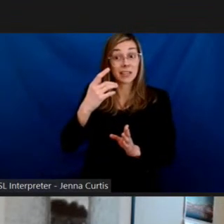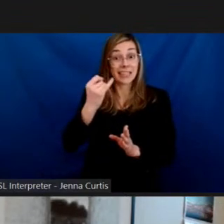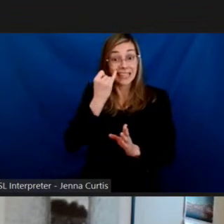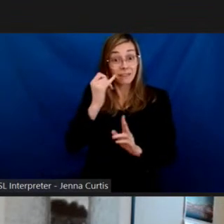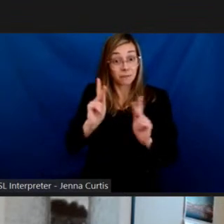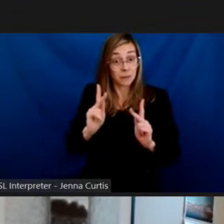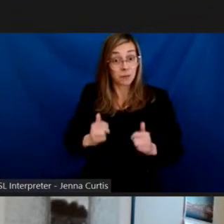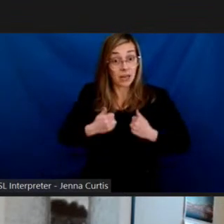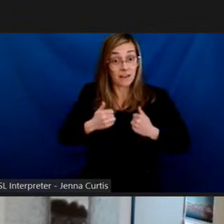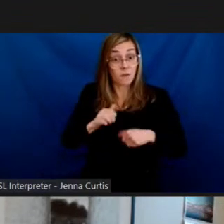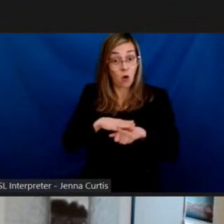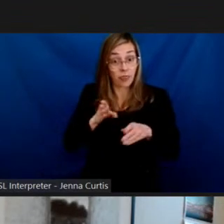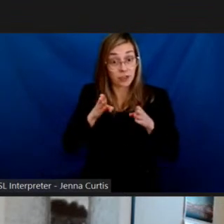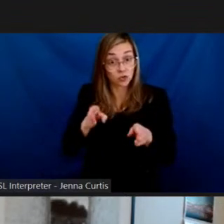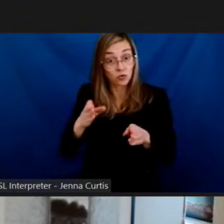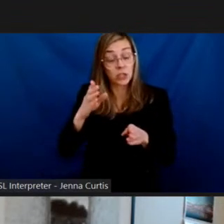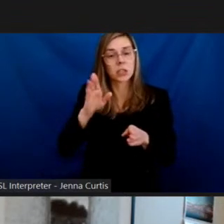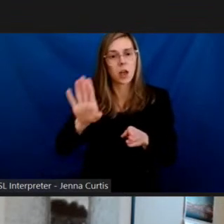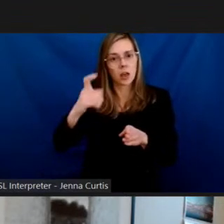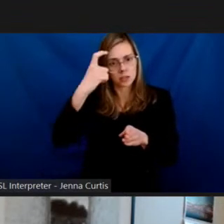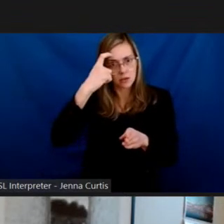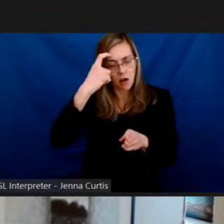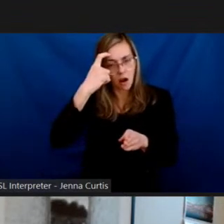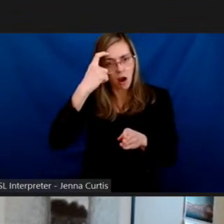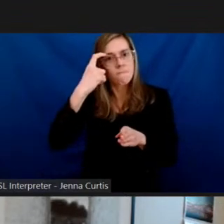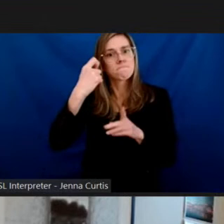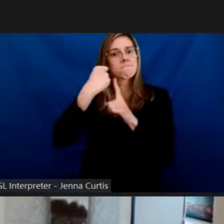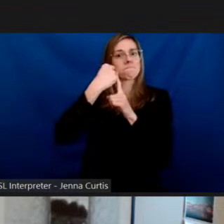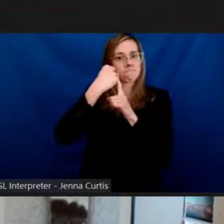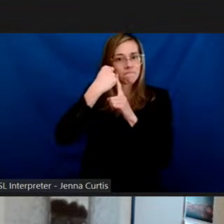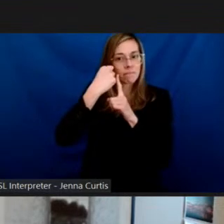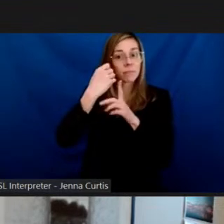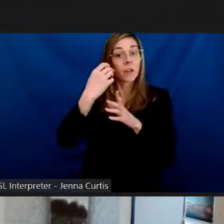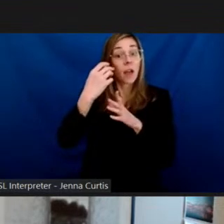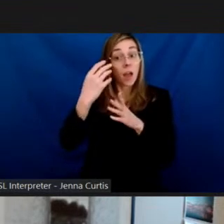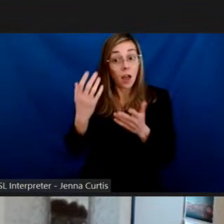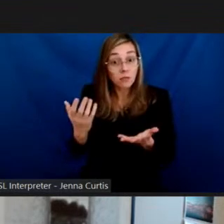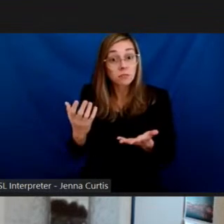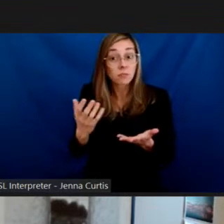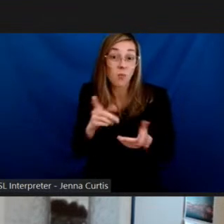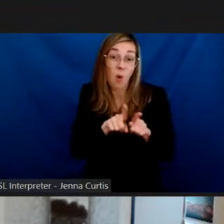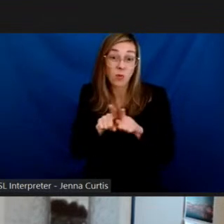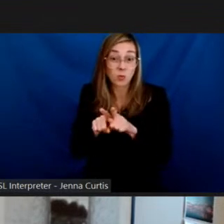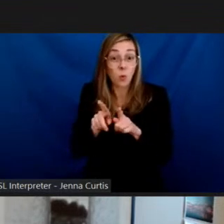also the psychology of recovery.